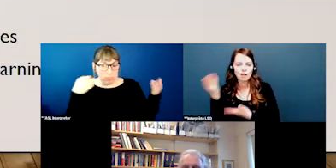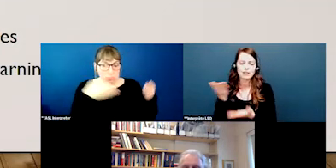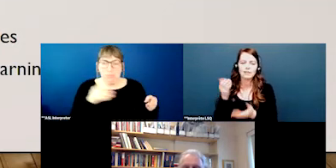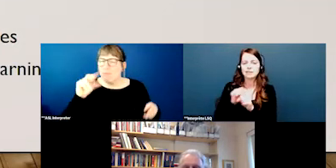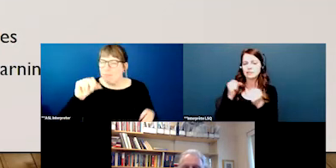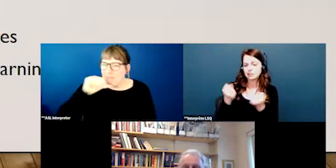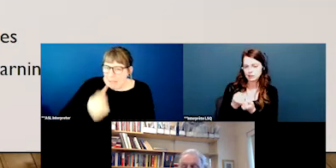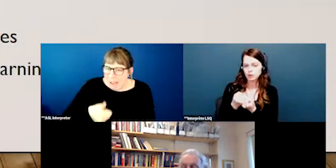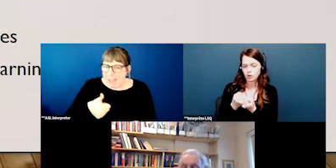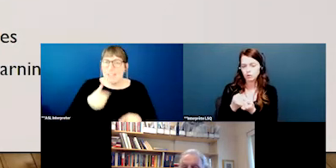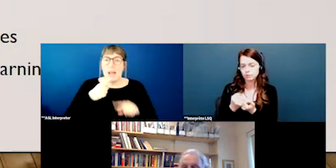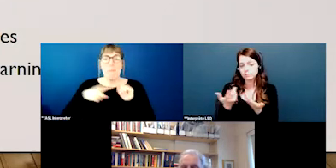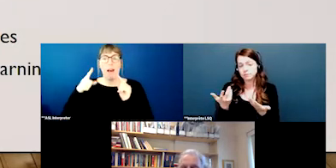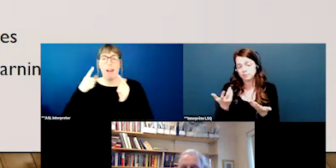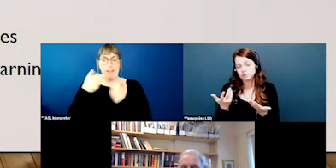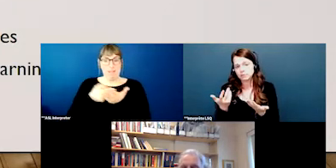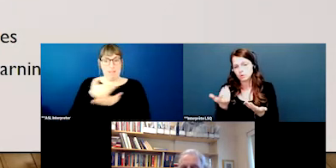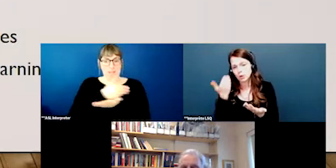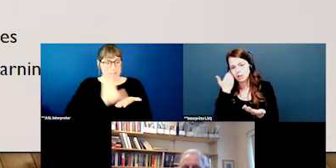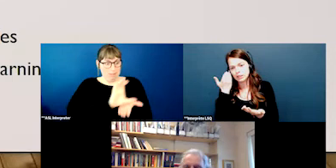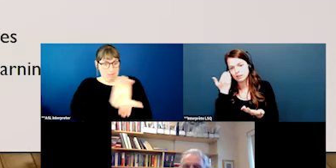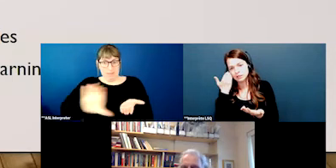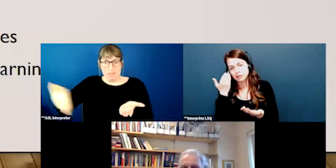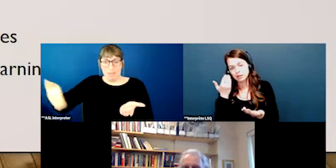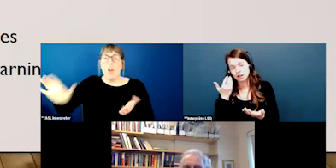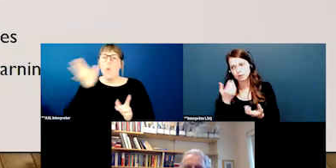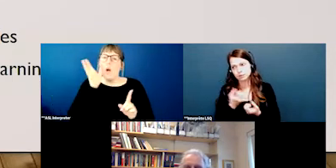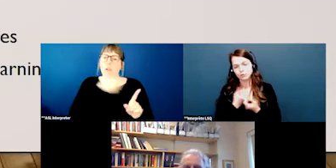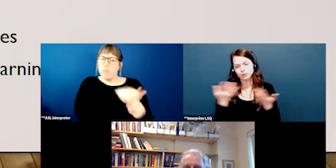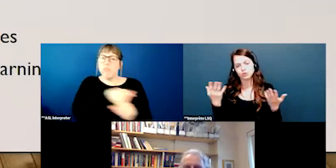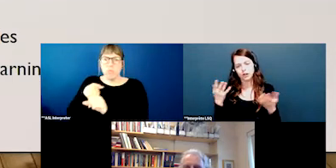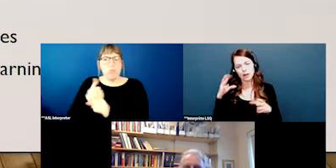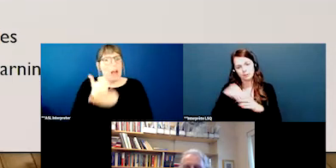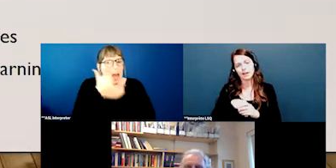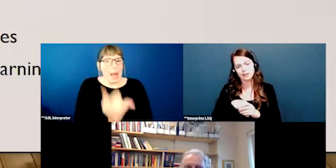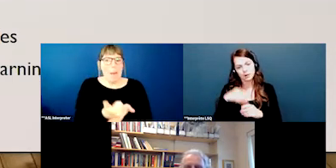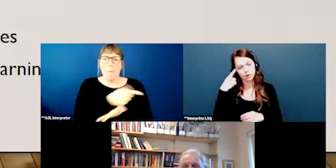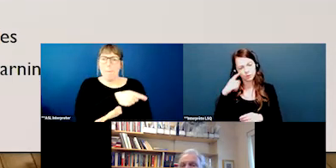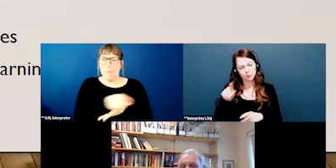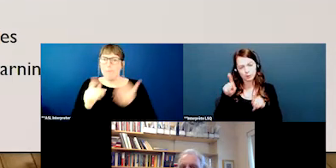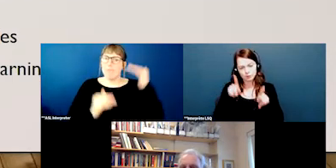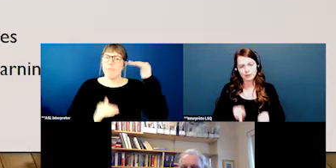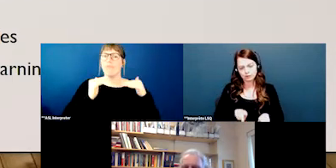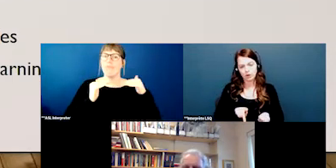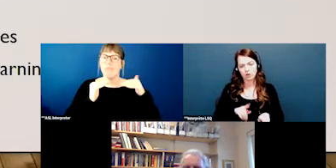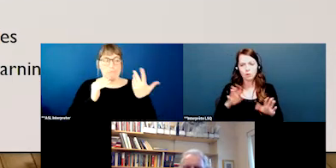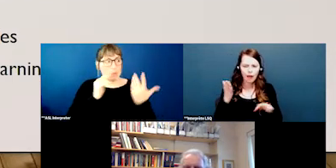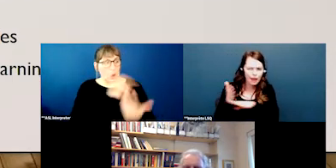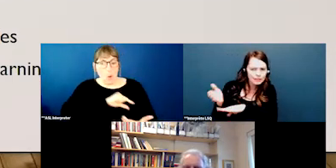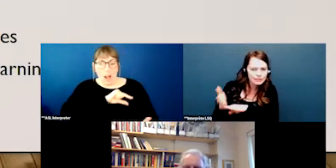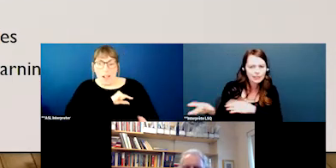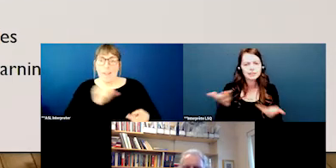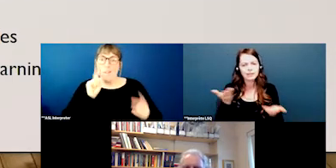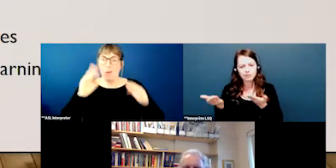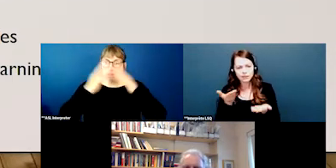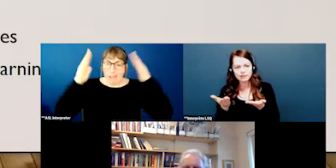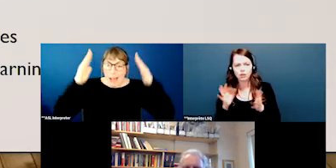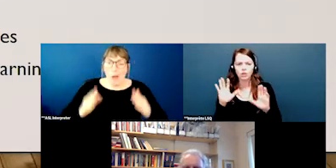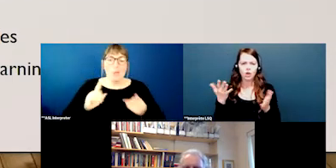have many implications for how people access or qualify for those other